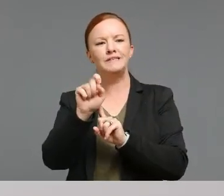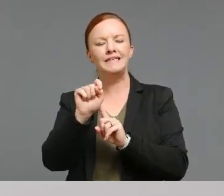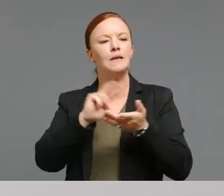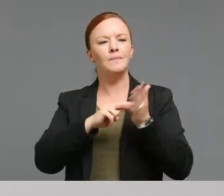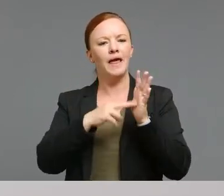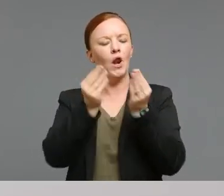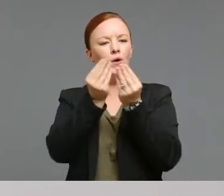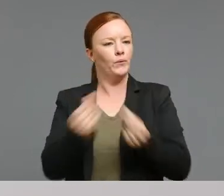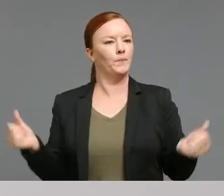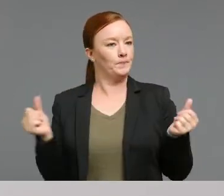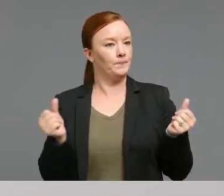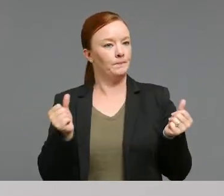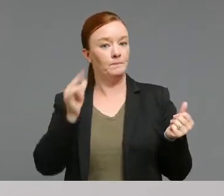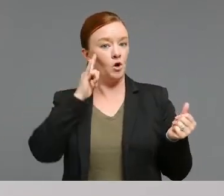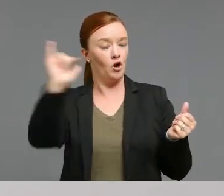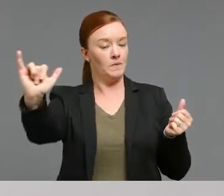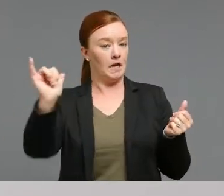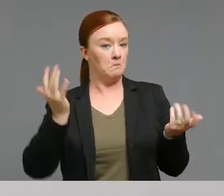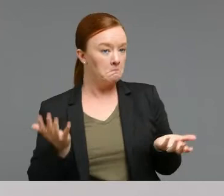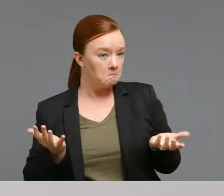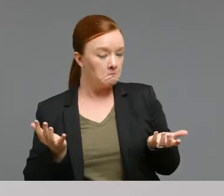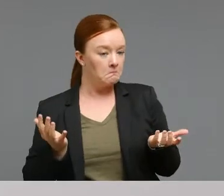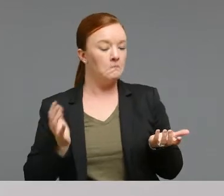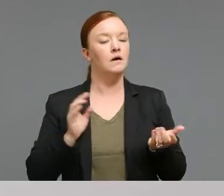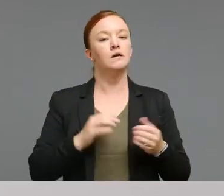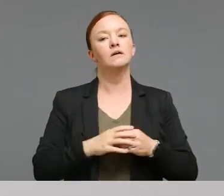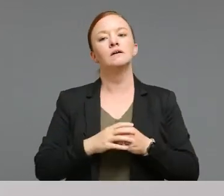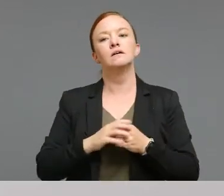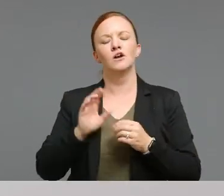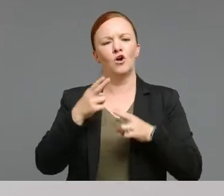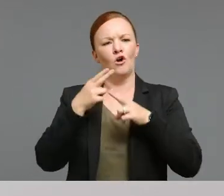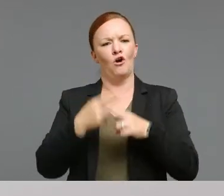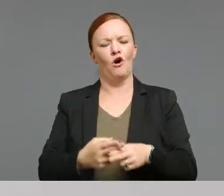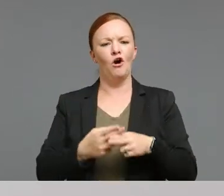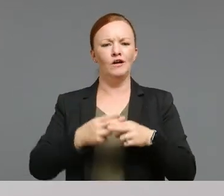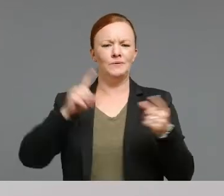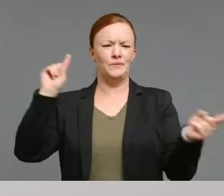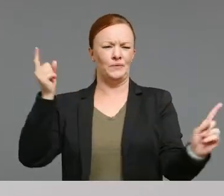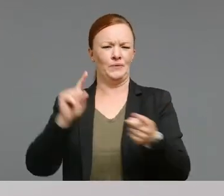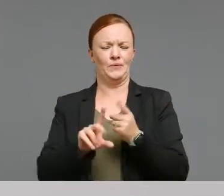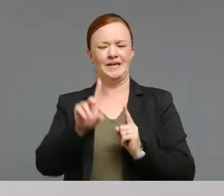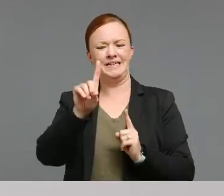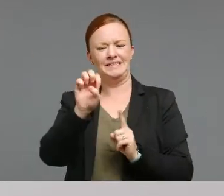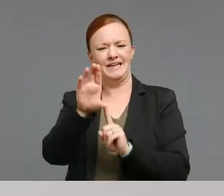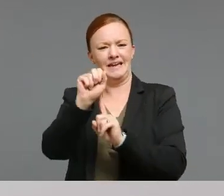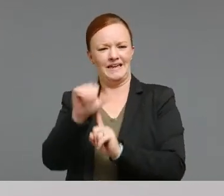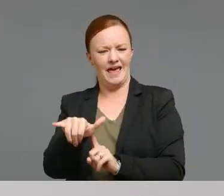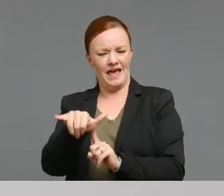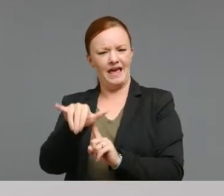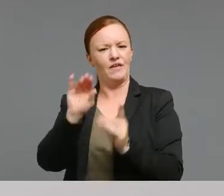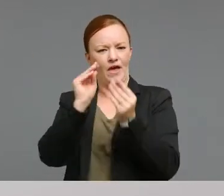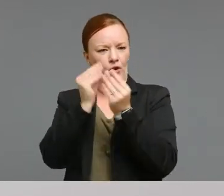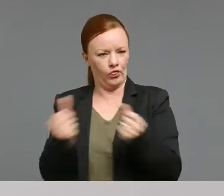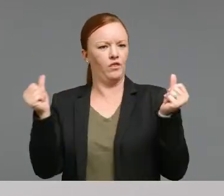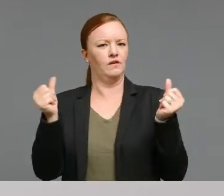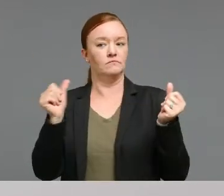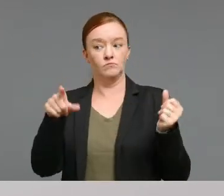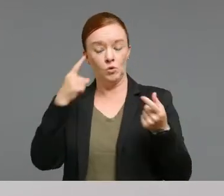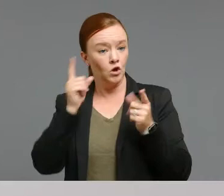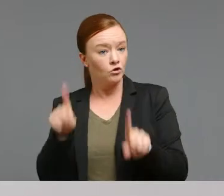permanent, called the exponential decay phase. Do you agree with that? And